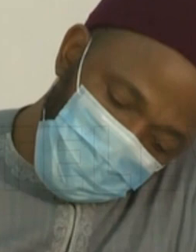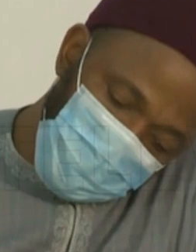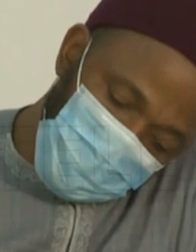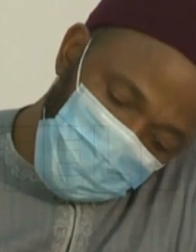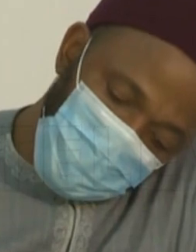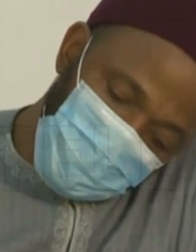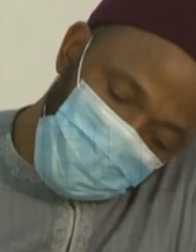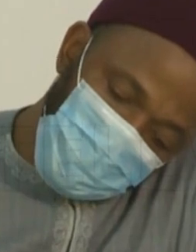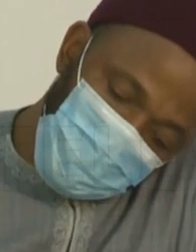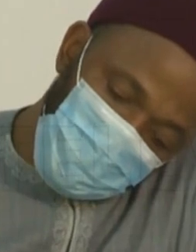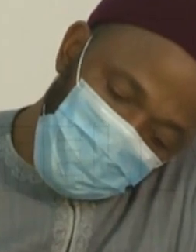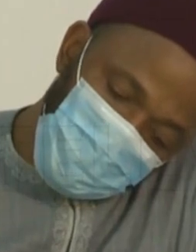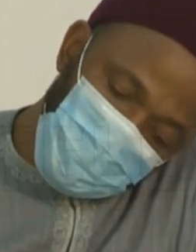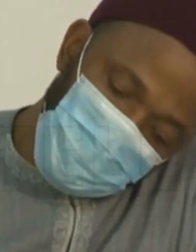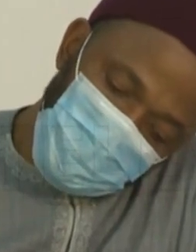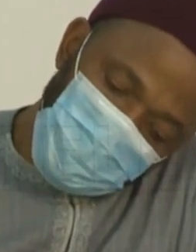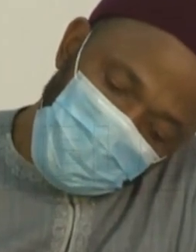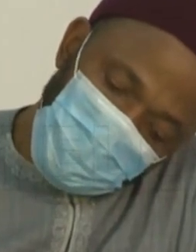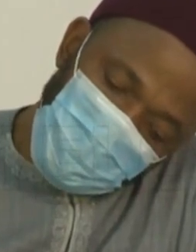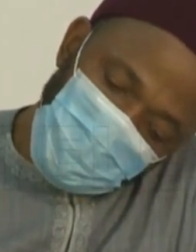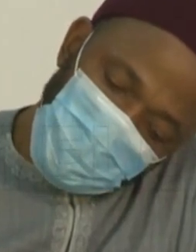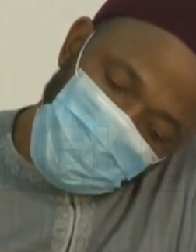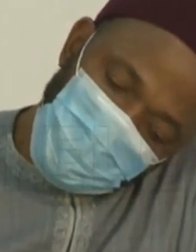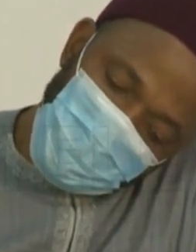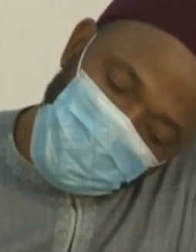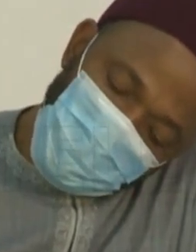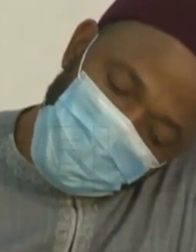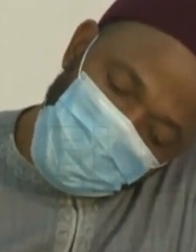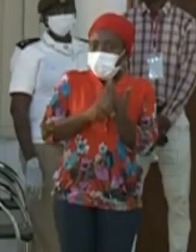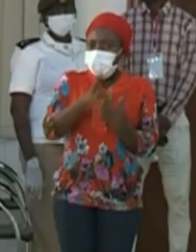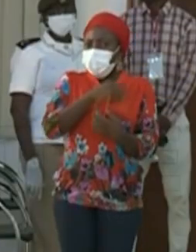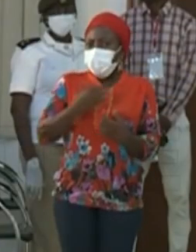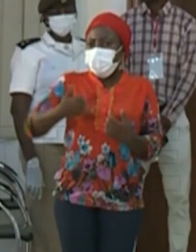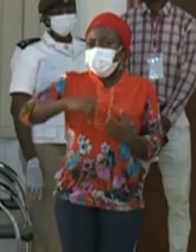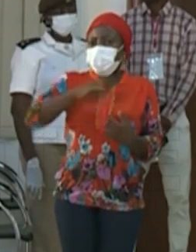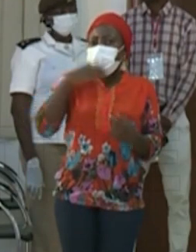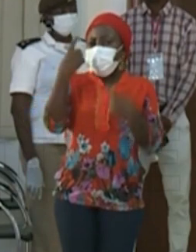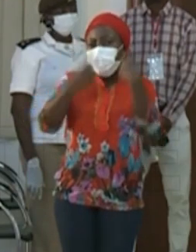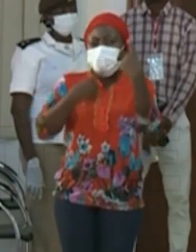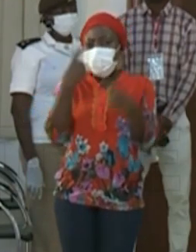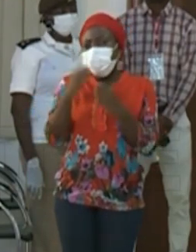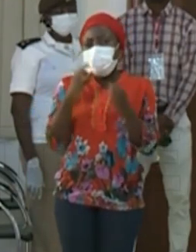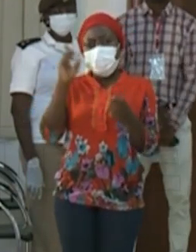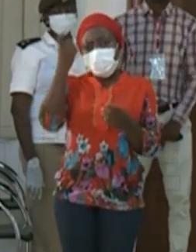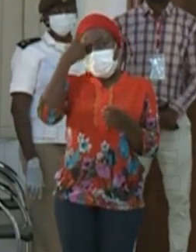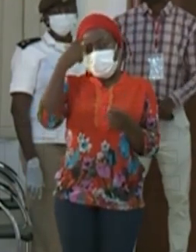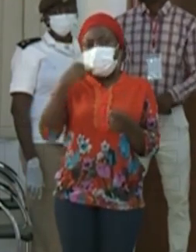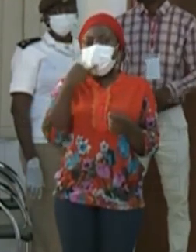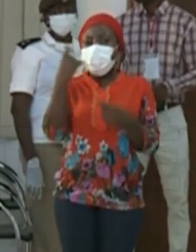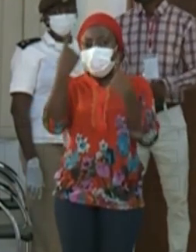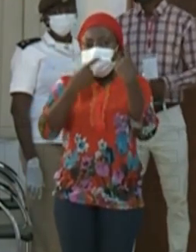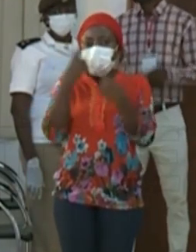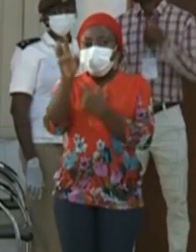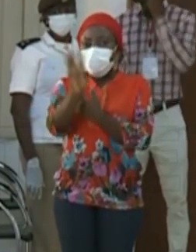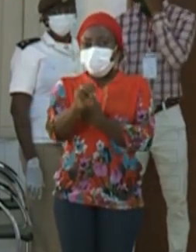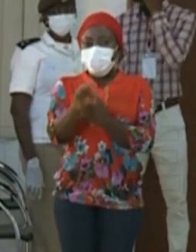So they say they are yet to get their payments, and they are wondering if the federal government is considering them, that